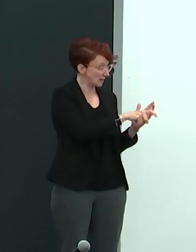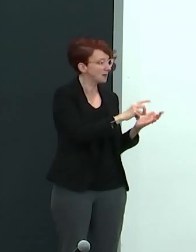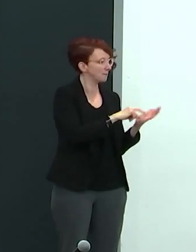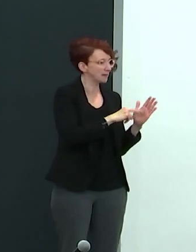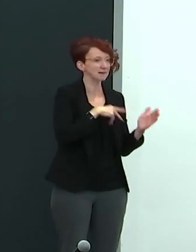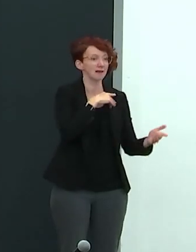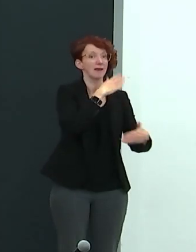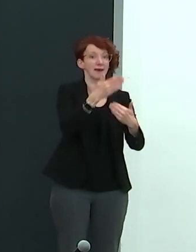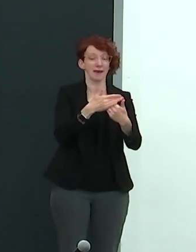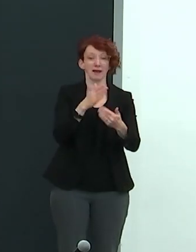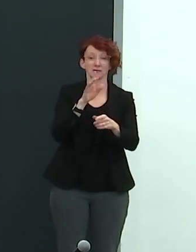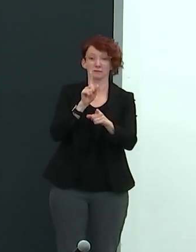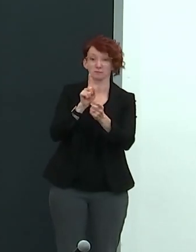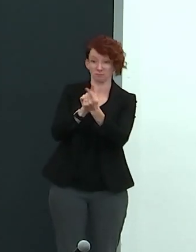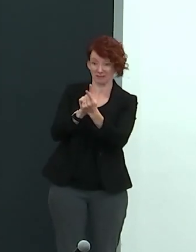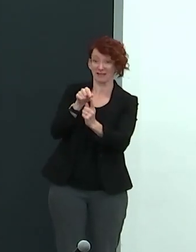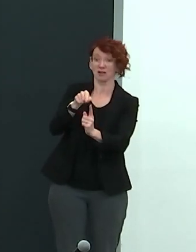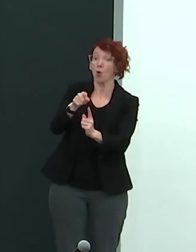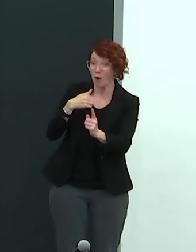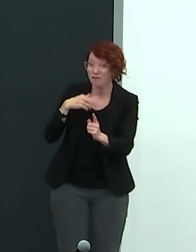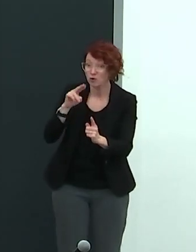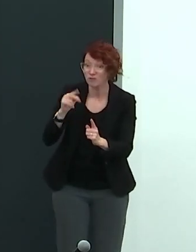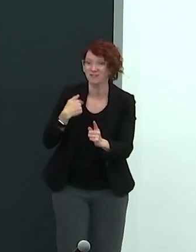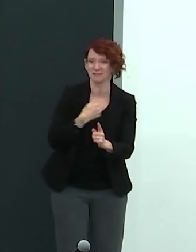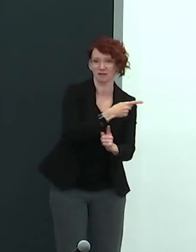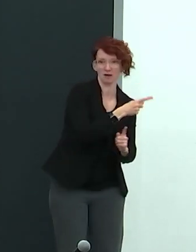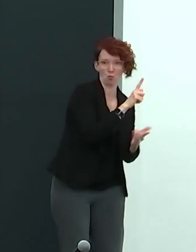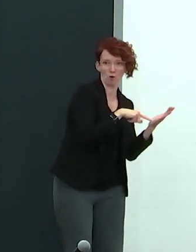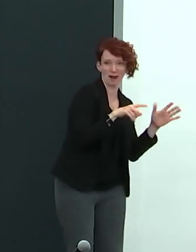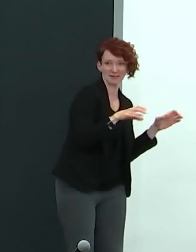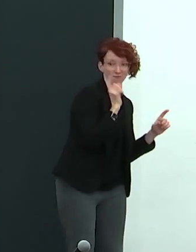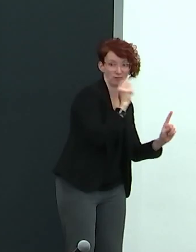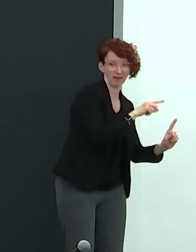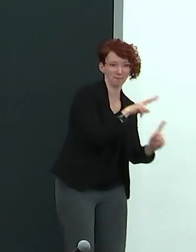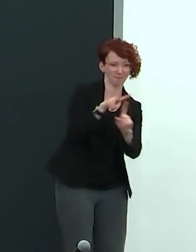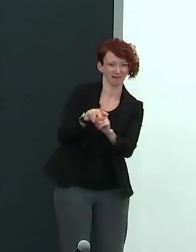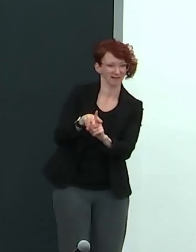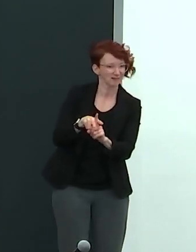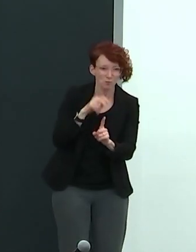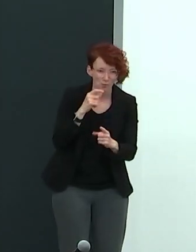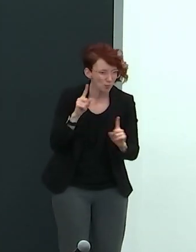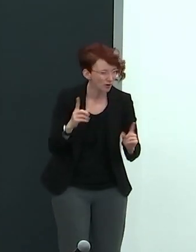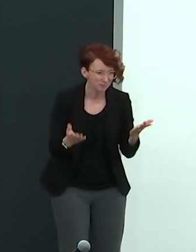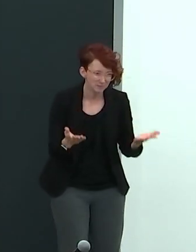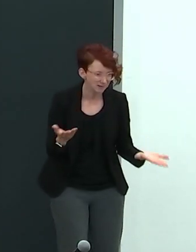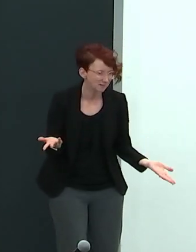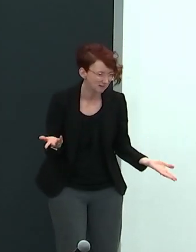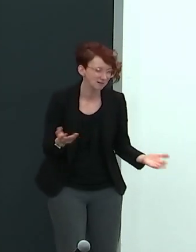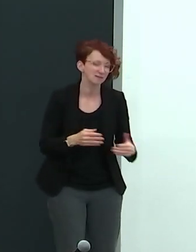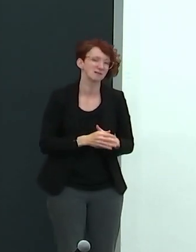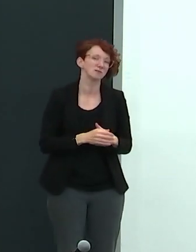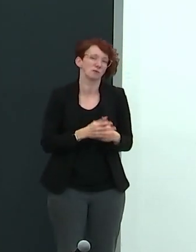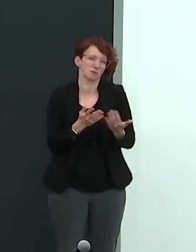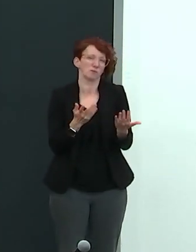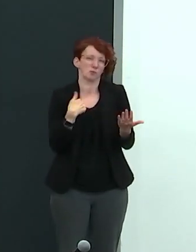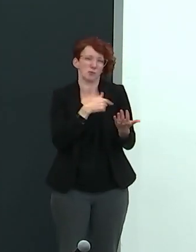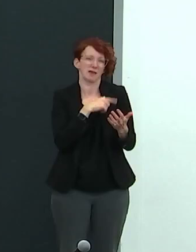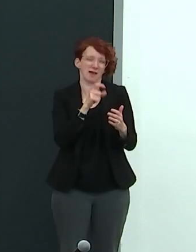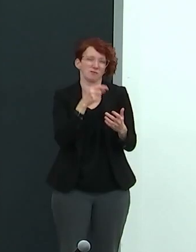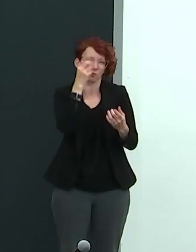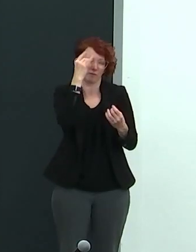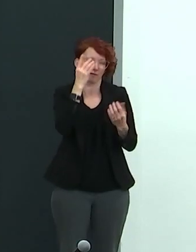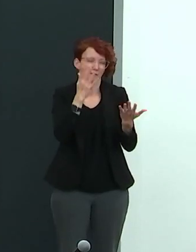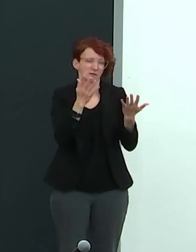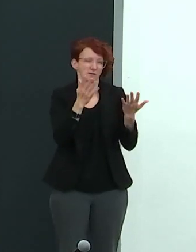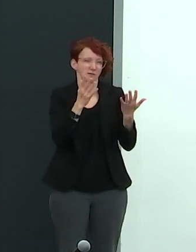individuals. One of the second major challenges surrounding neurodiversity is that there are two competing